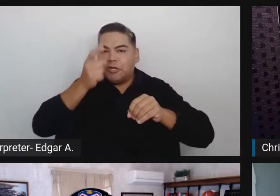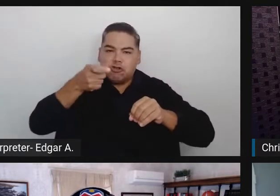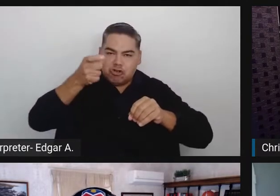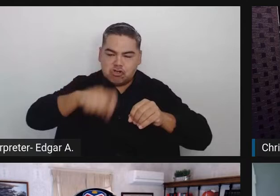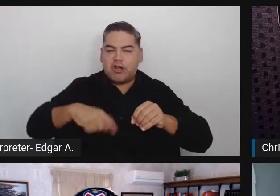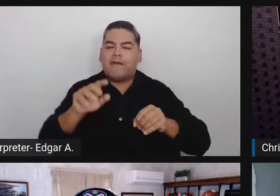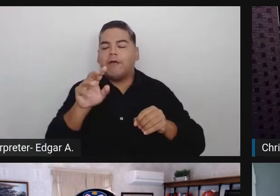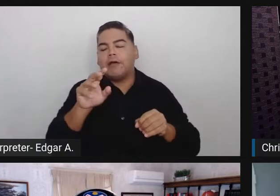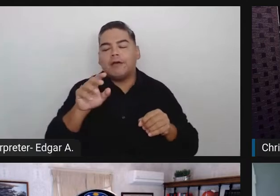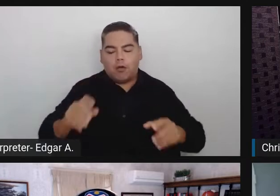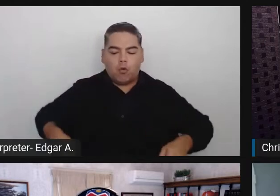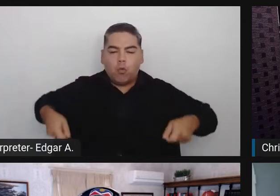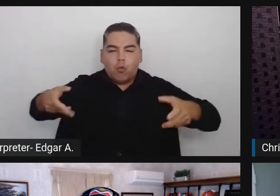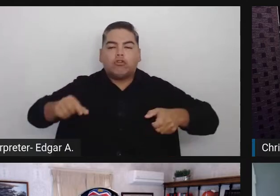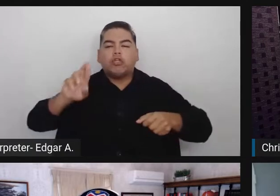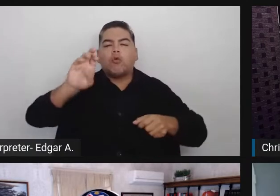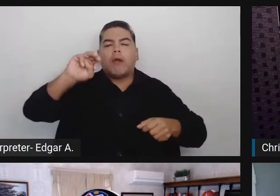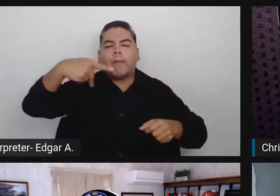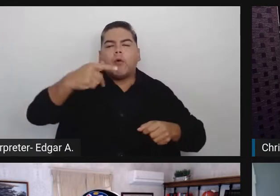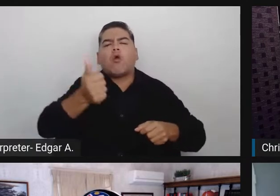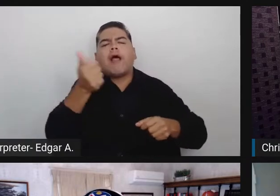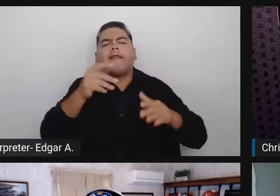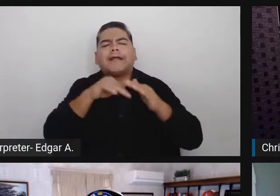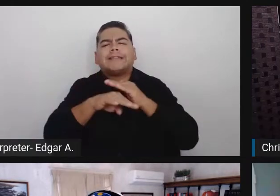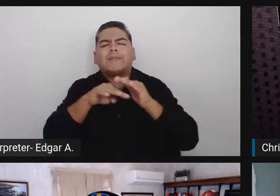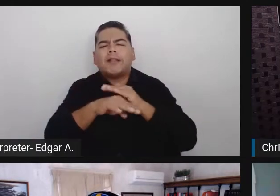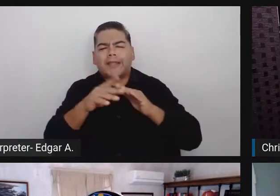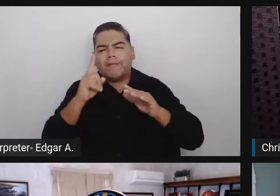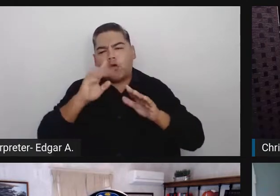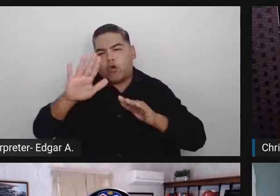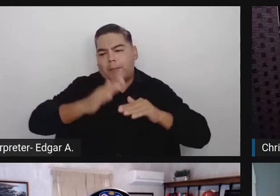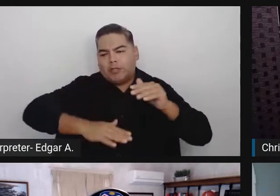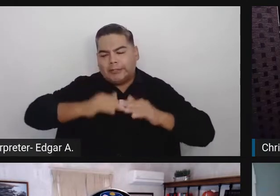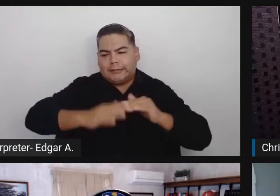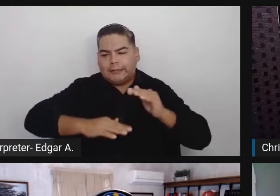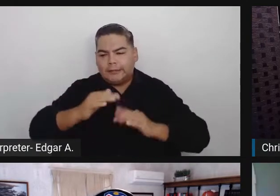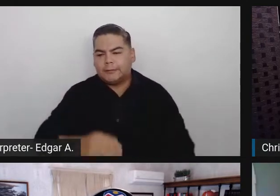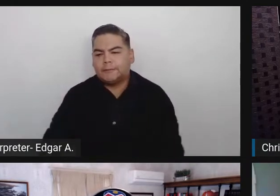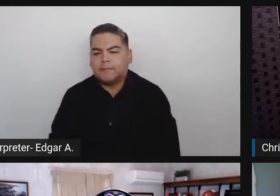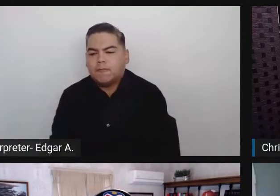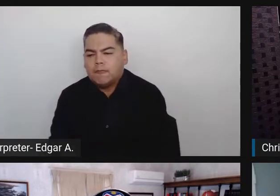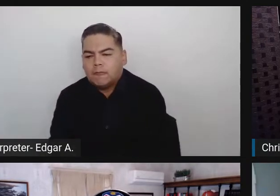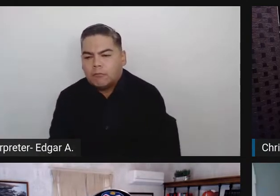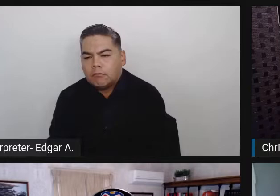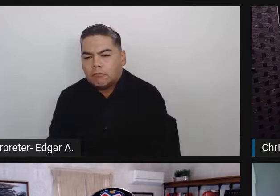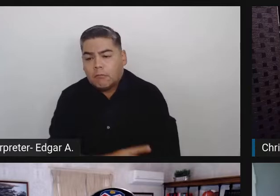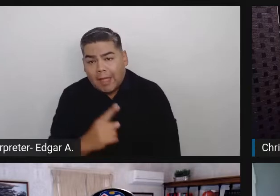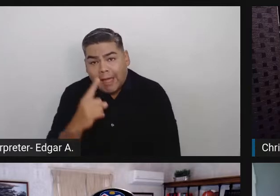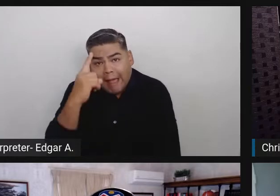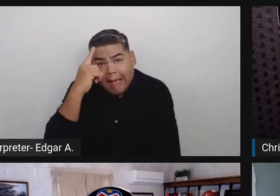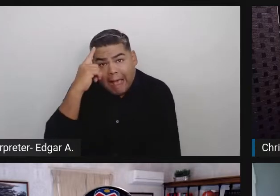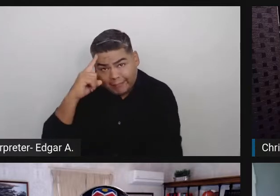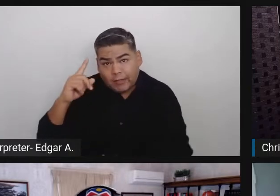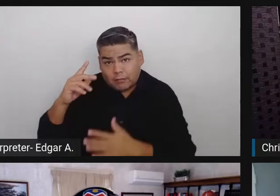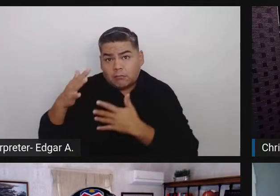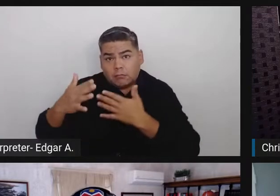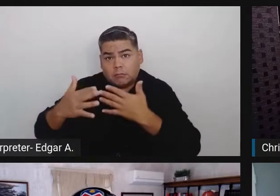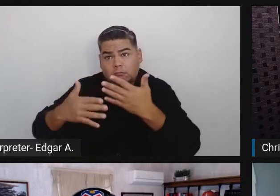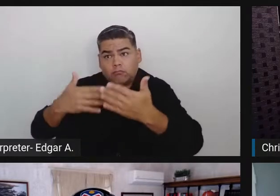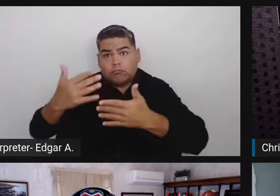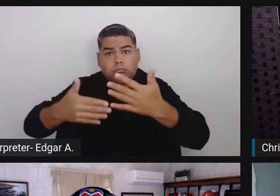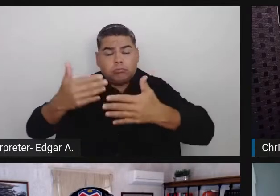other wheelchair accessibility in your physical buildings. I think there is an eventual future where we will